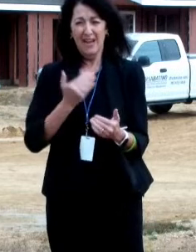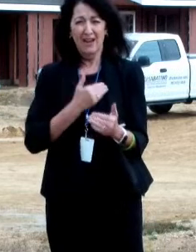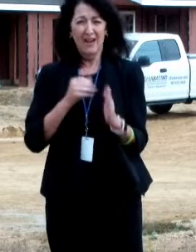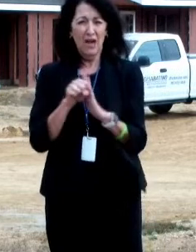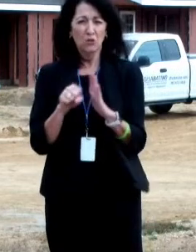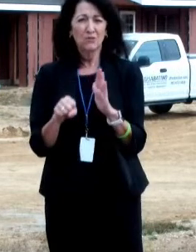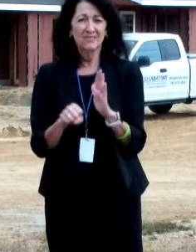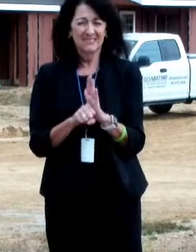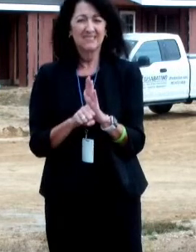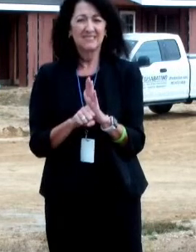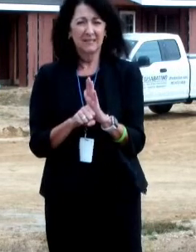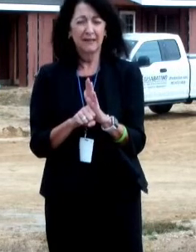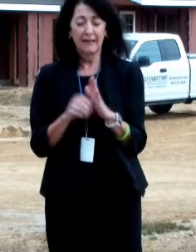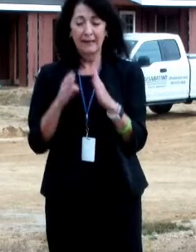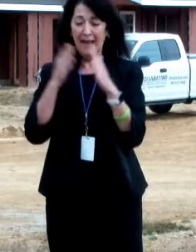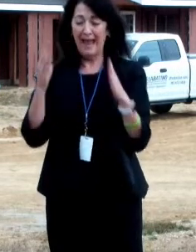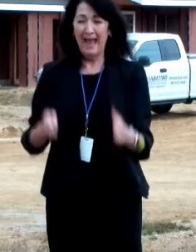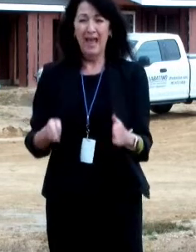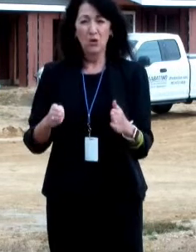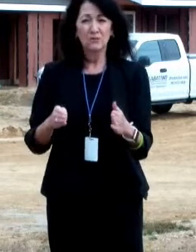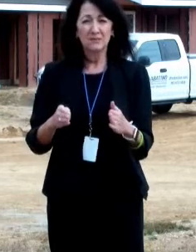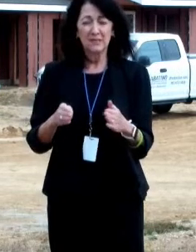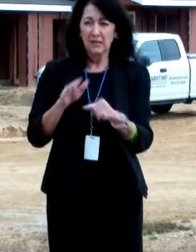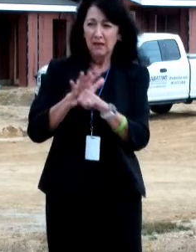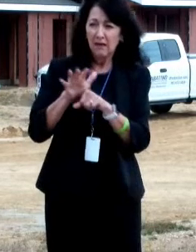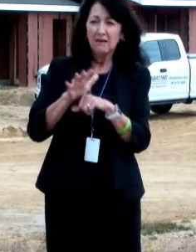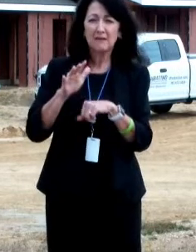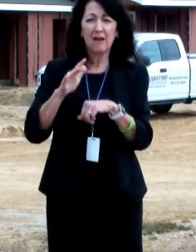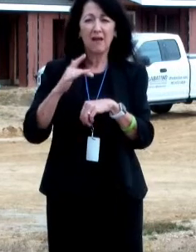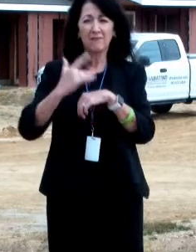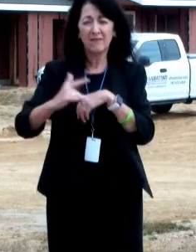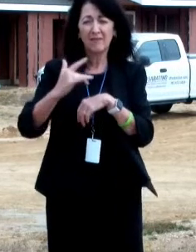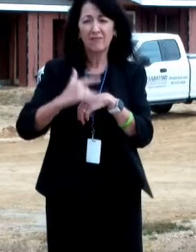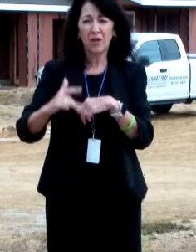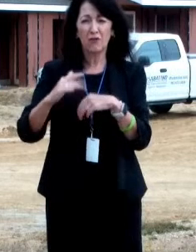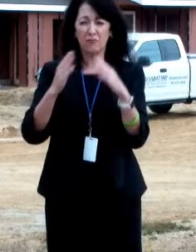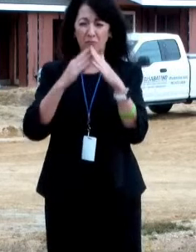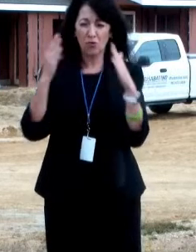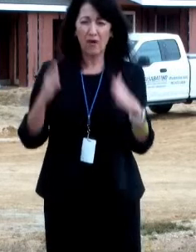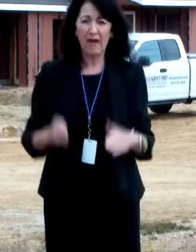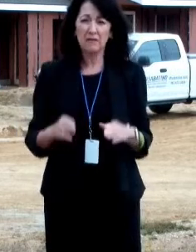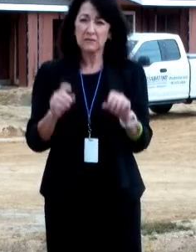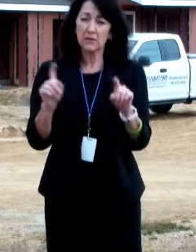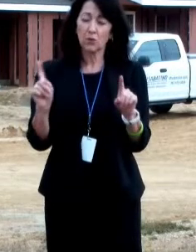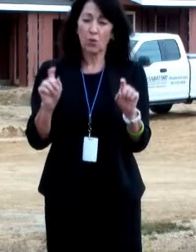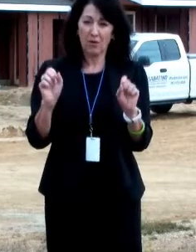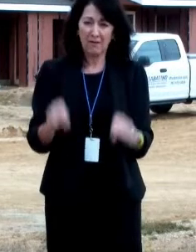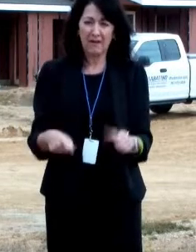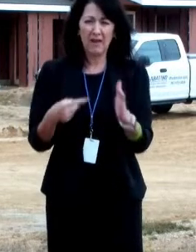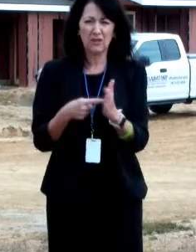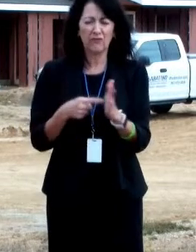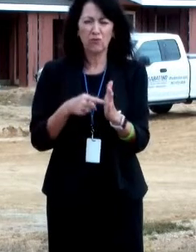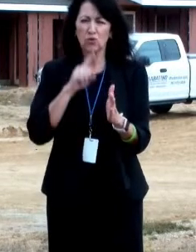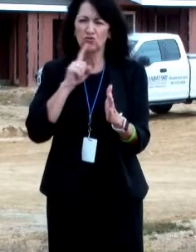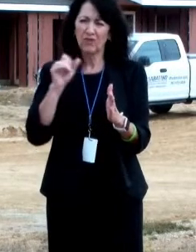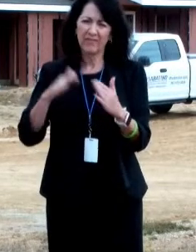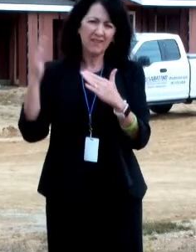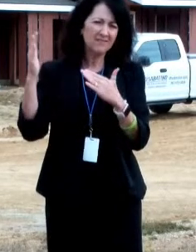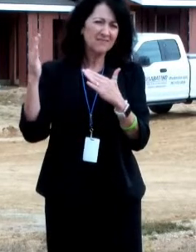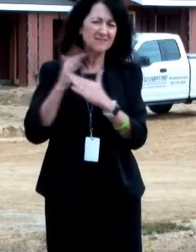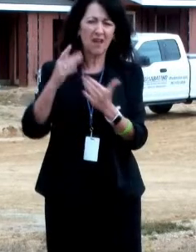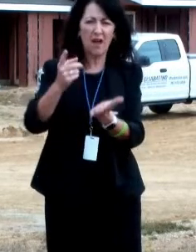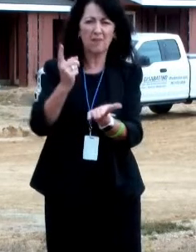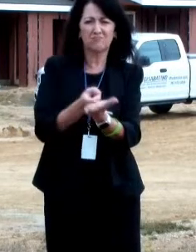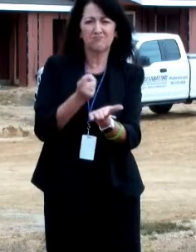top issue, in my opinion, obviously being the housing director, the top issue facing our state. And this being an investment for a quality